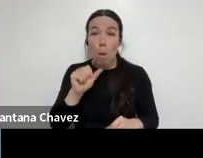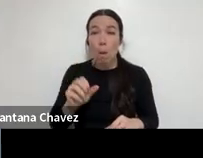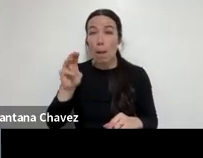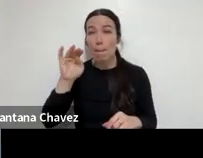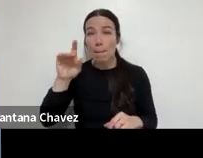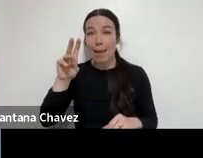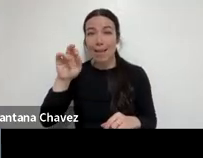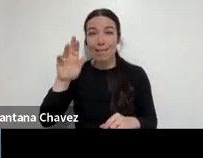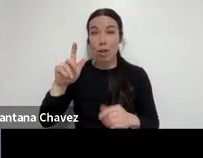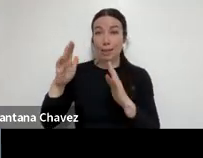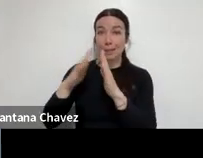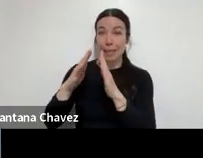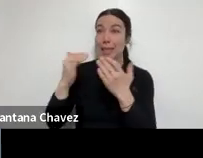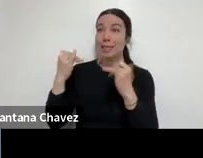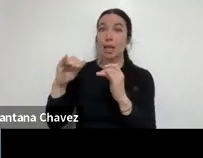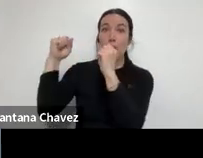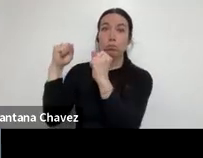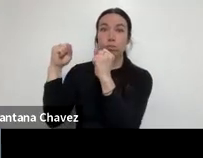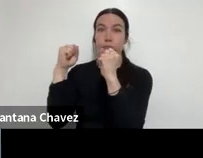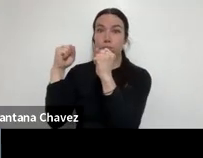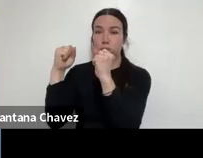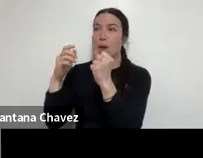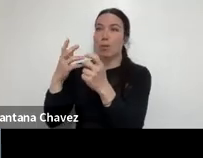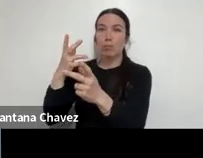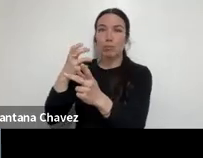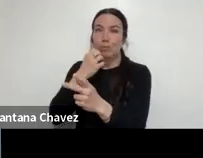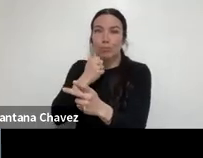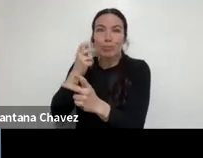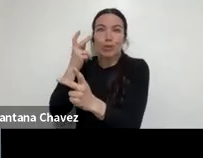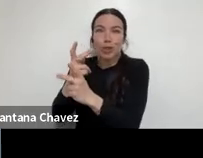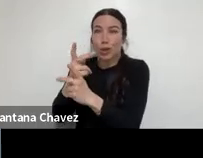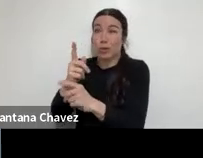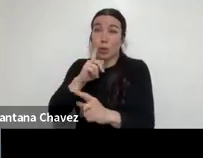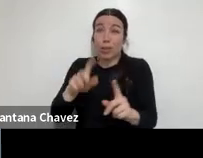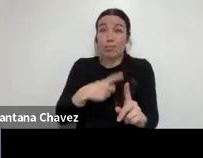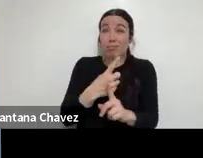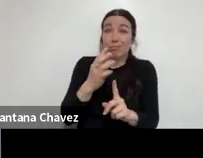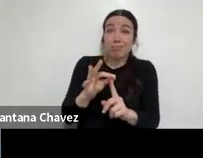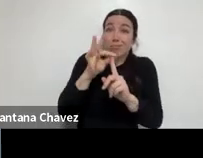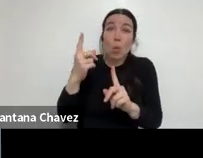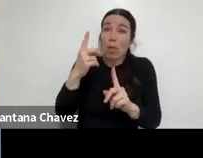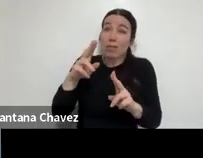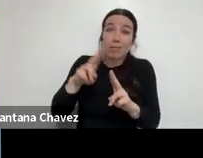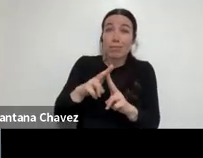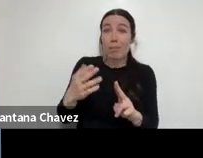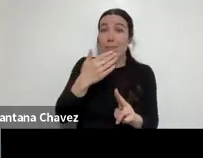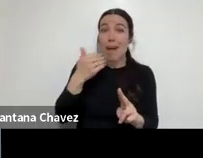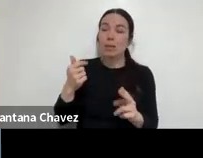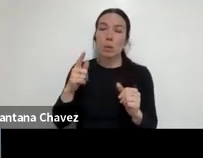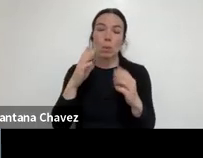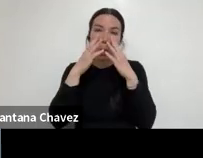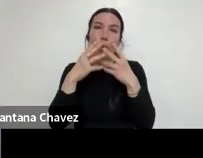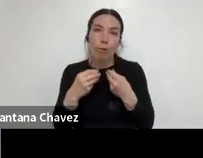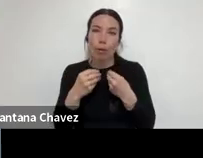it is really rather beautiful. It also has we talk